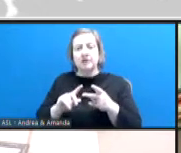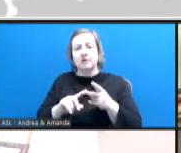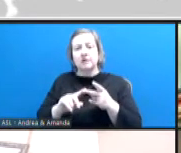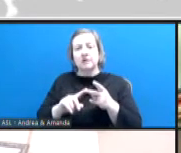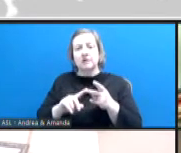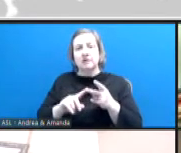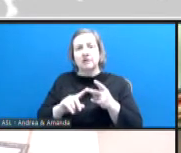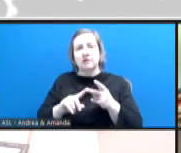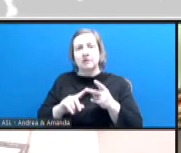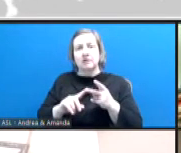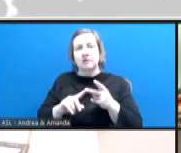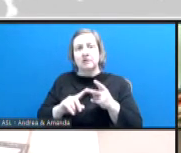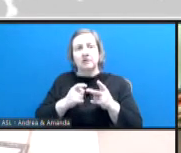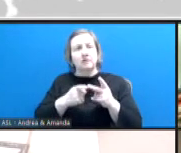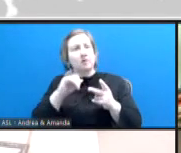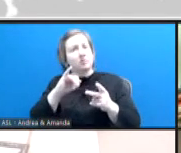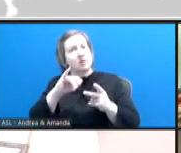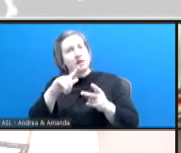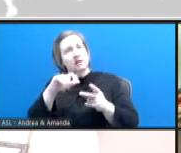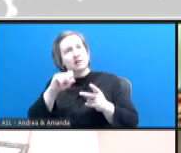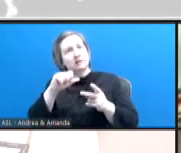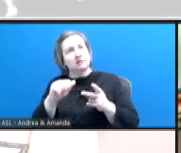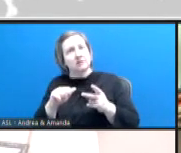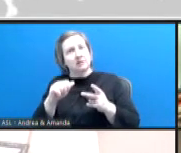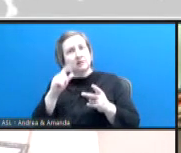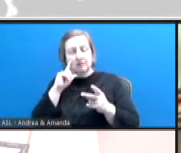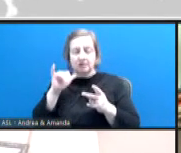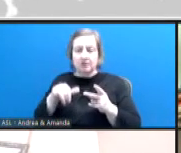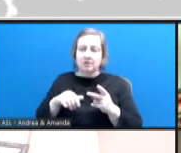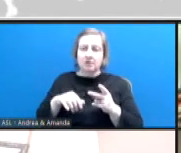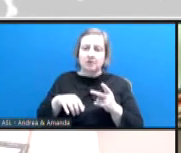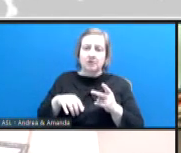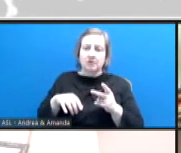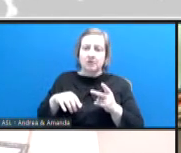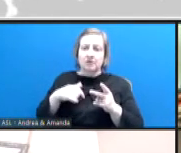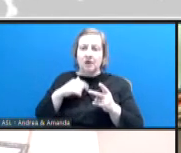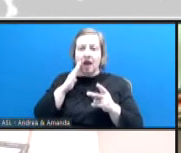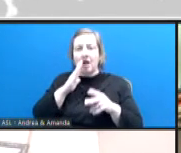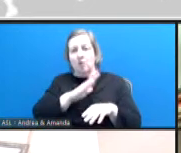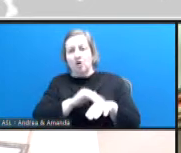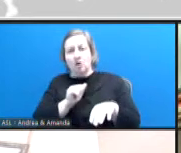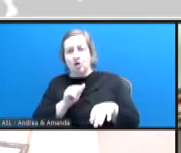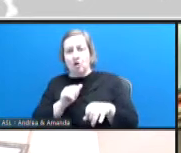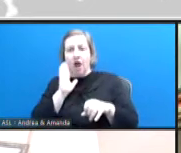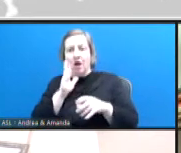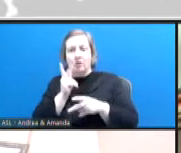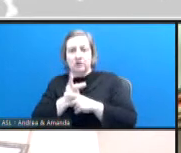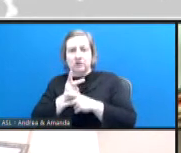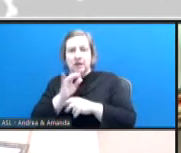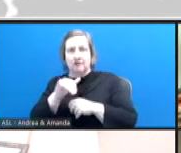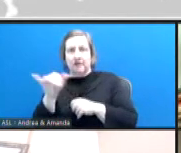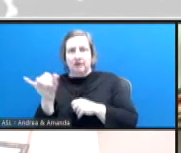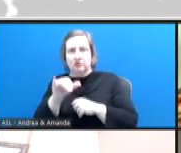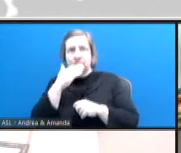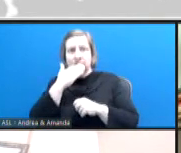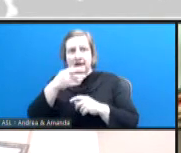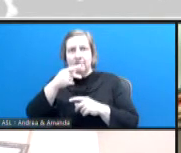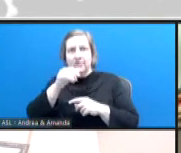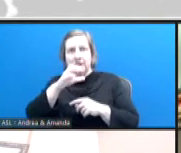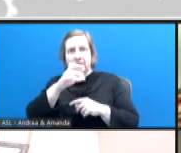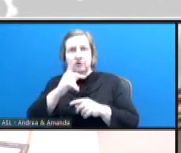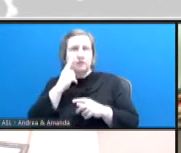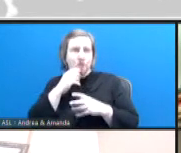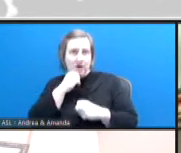from Ilsa? Yeah, I think it's significant. I'm going to call on that. So, I'm going to take care of that too. Thanks, Patrick, for caring about that.